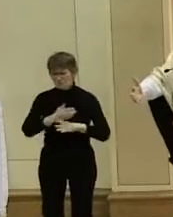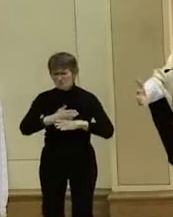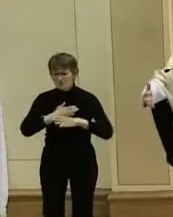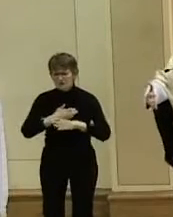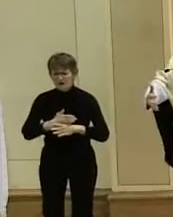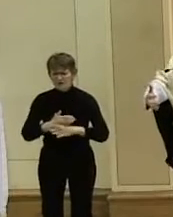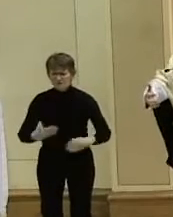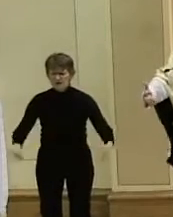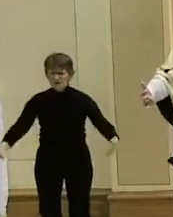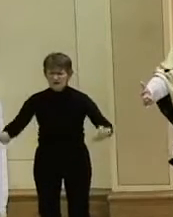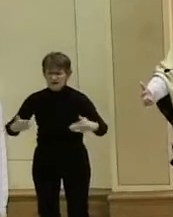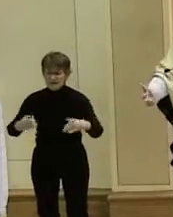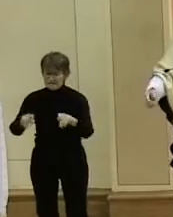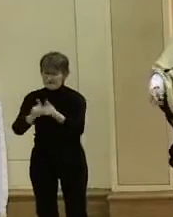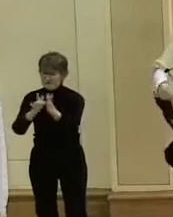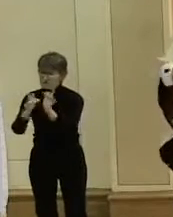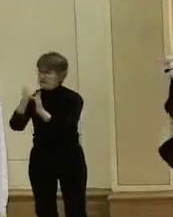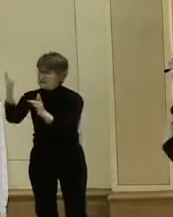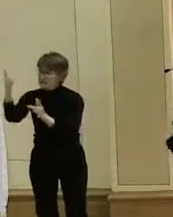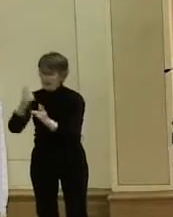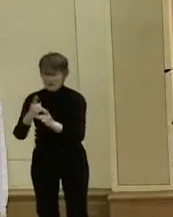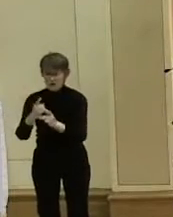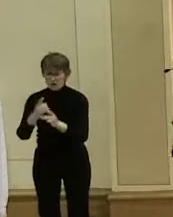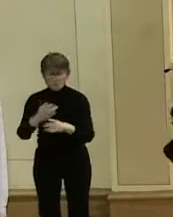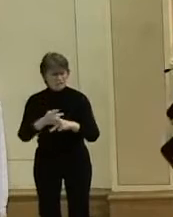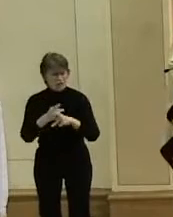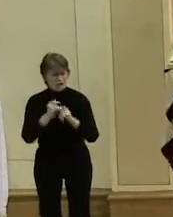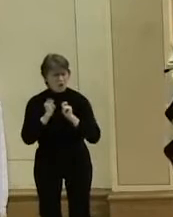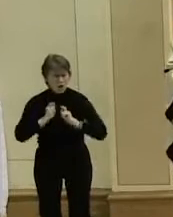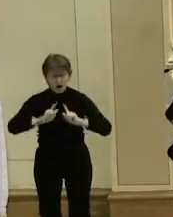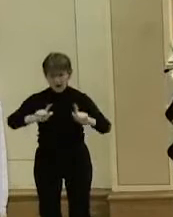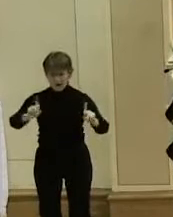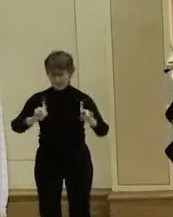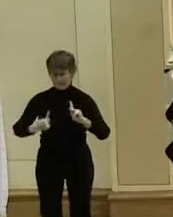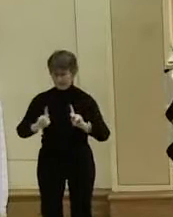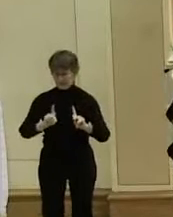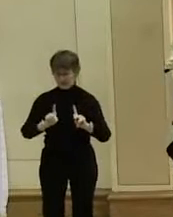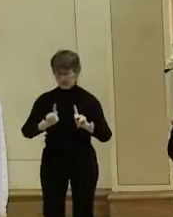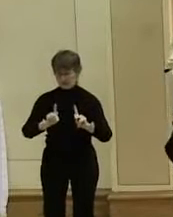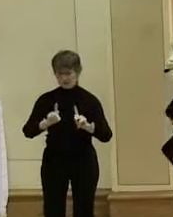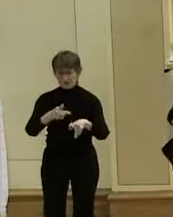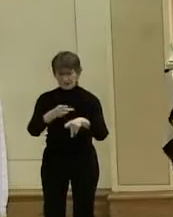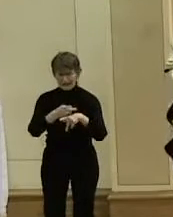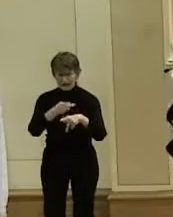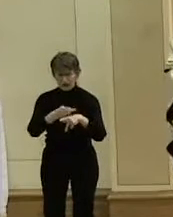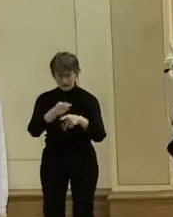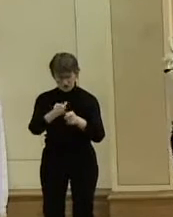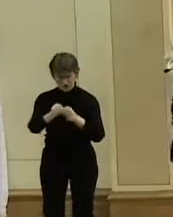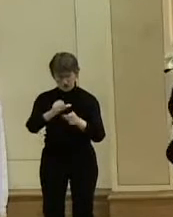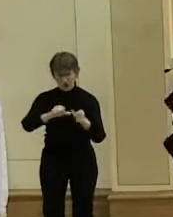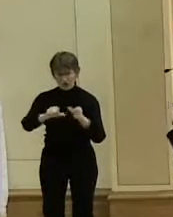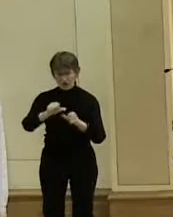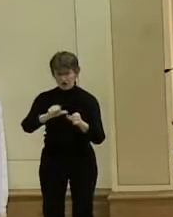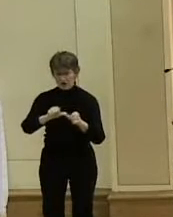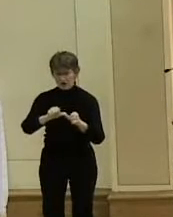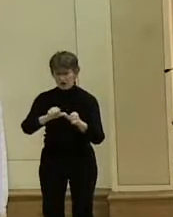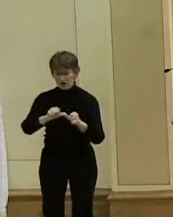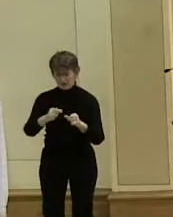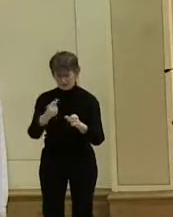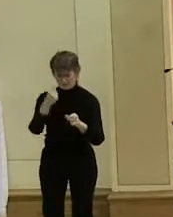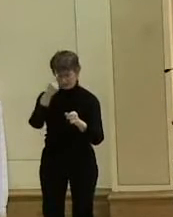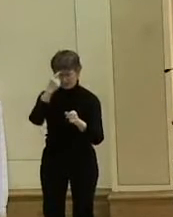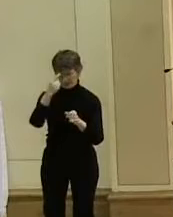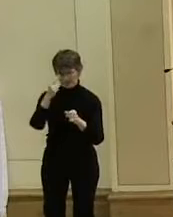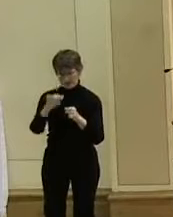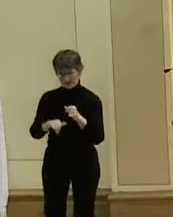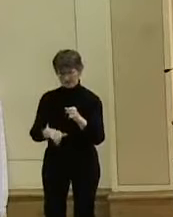protect and to look after his flock, and it means that we're supposed to look after each other. I want you to think about